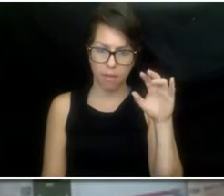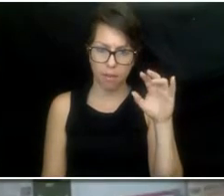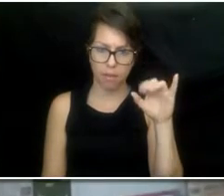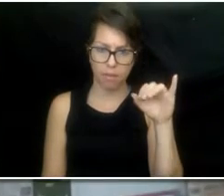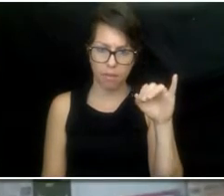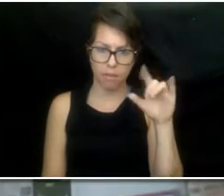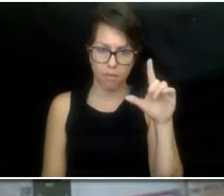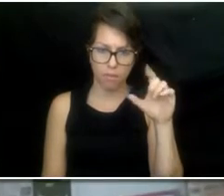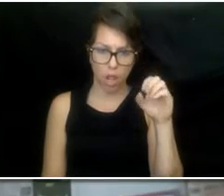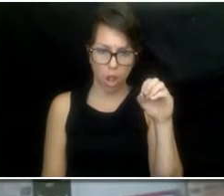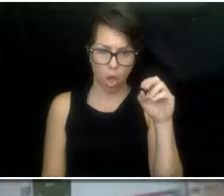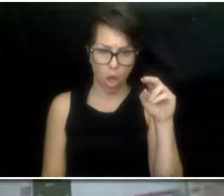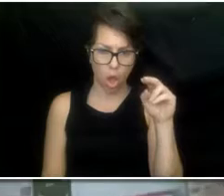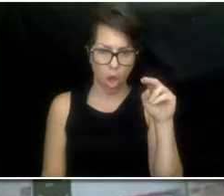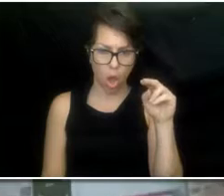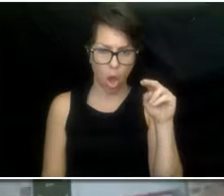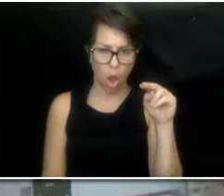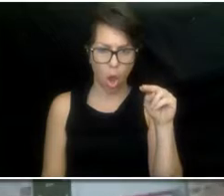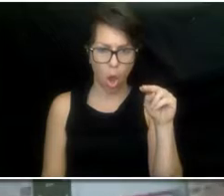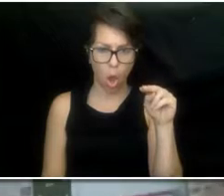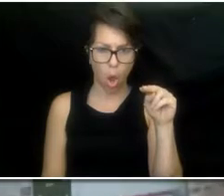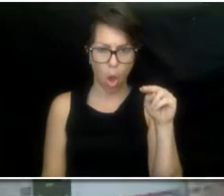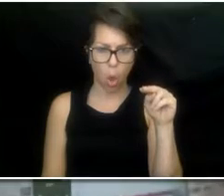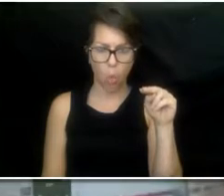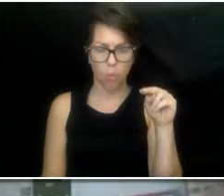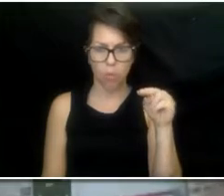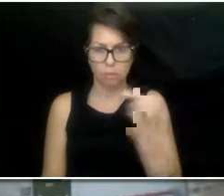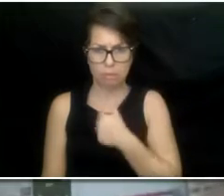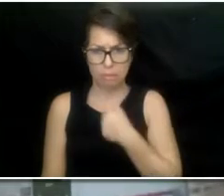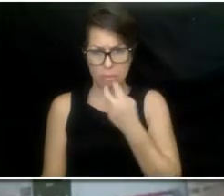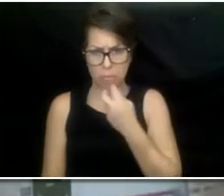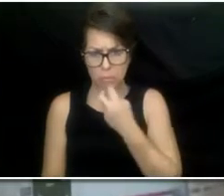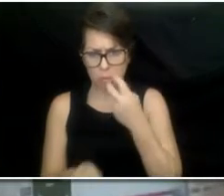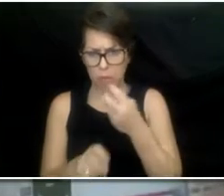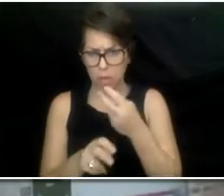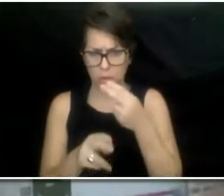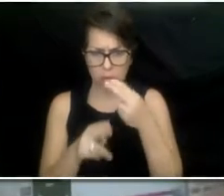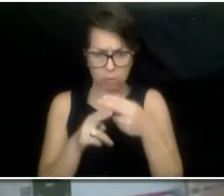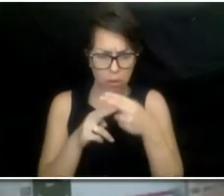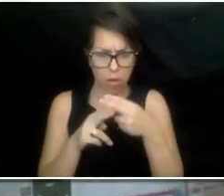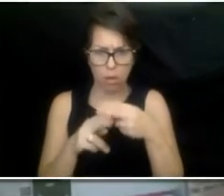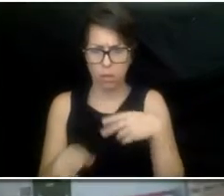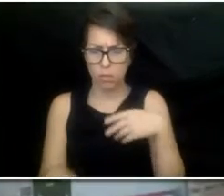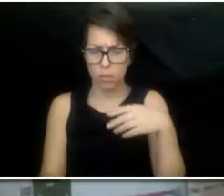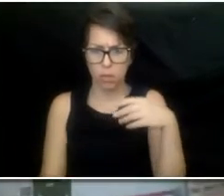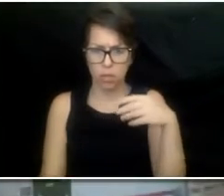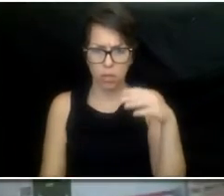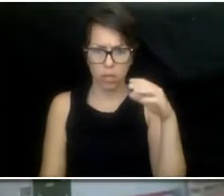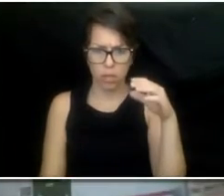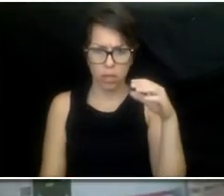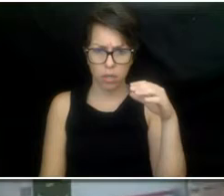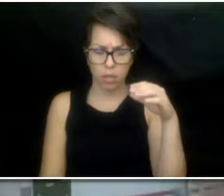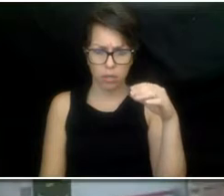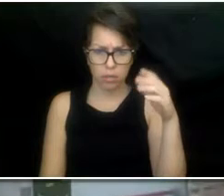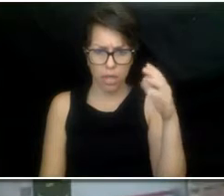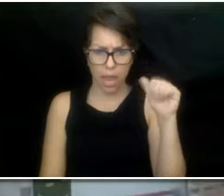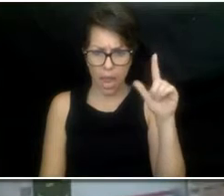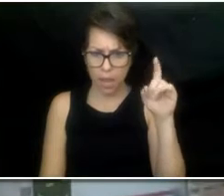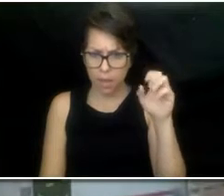thank you all for joining I don't see anyone else if there is someone else council member